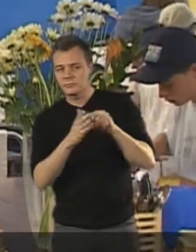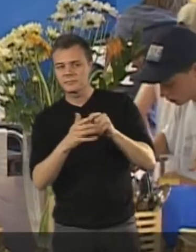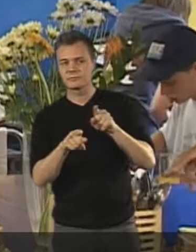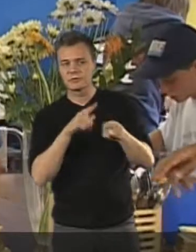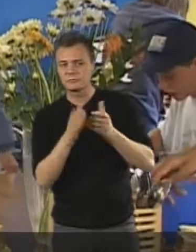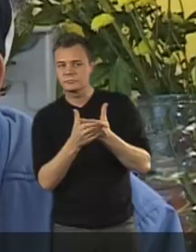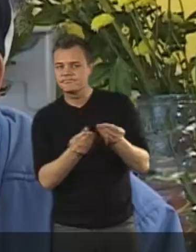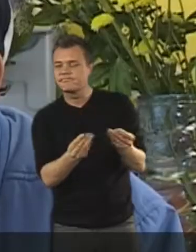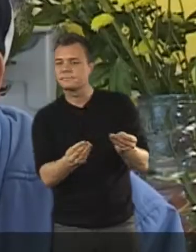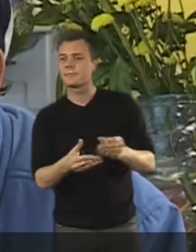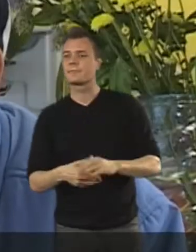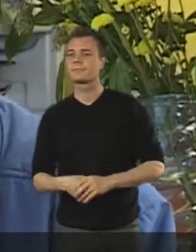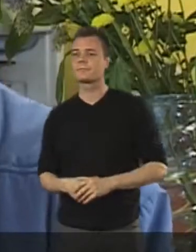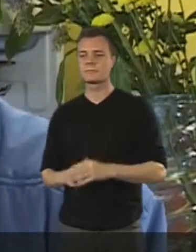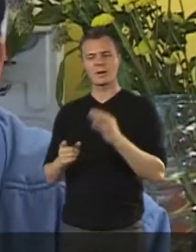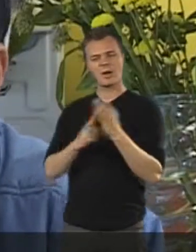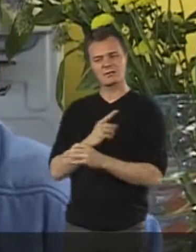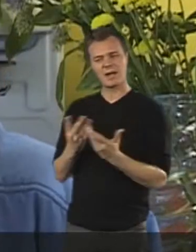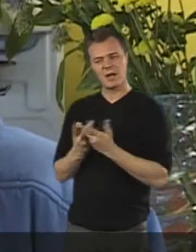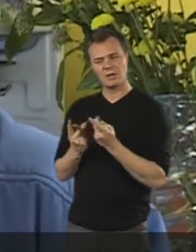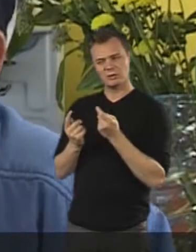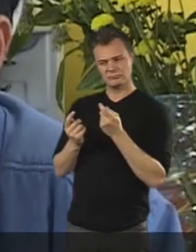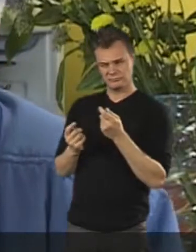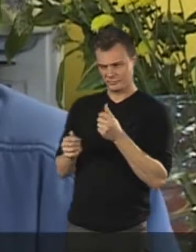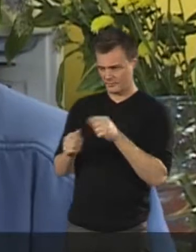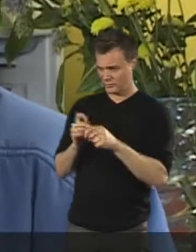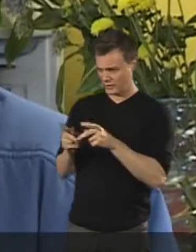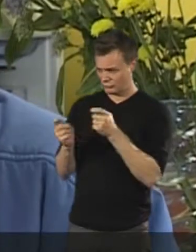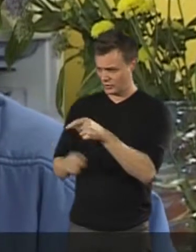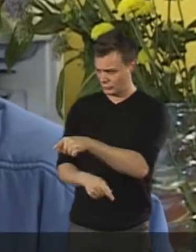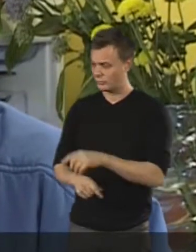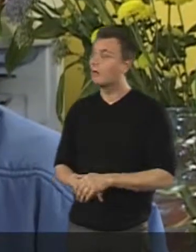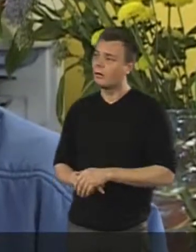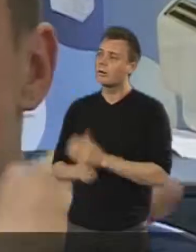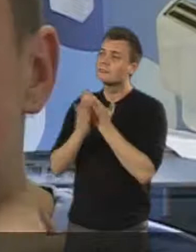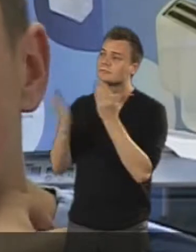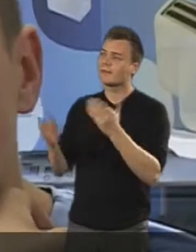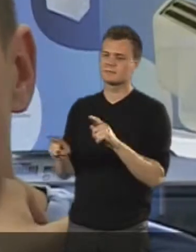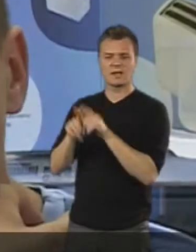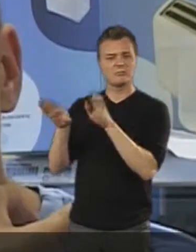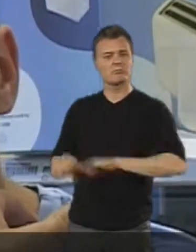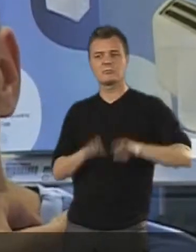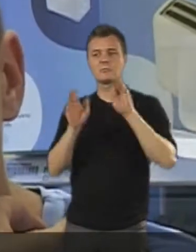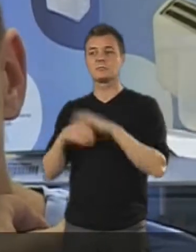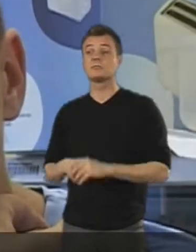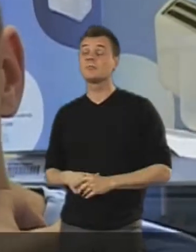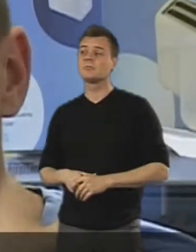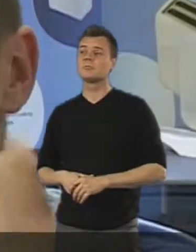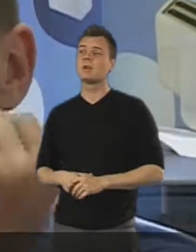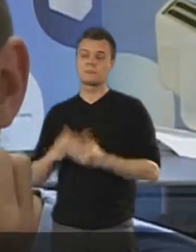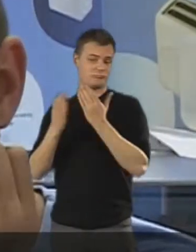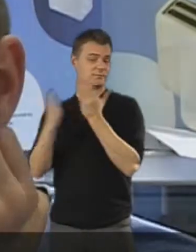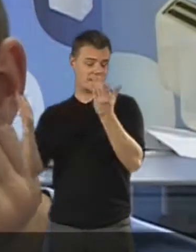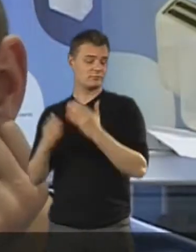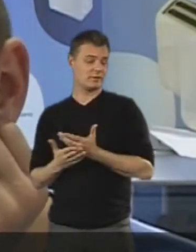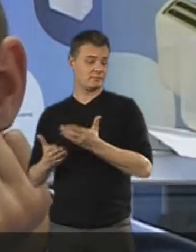being treated? No, with respect, same as any other person. Give respect.